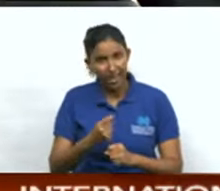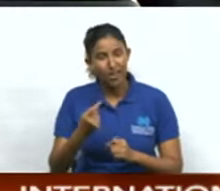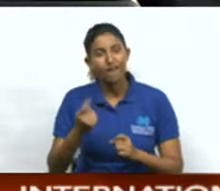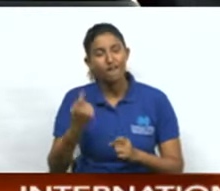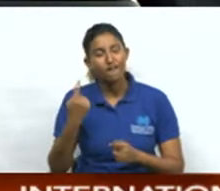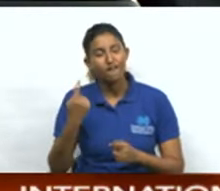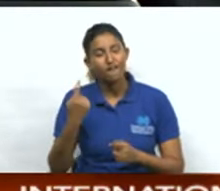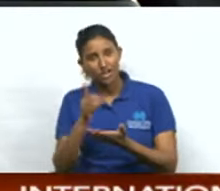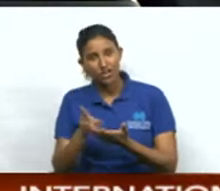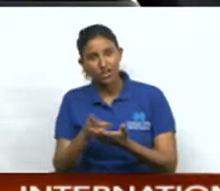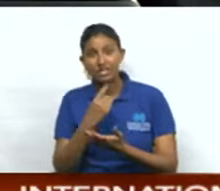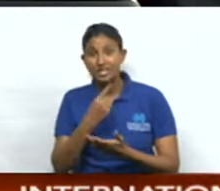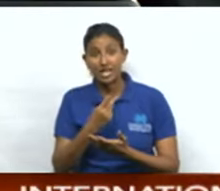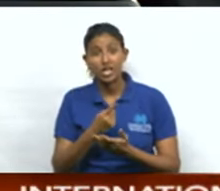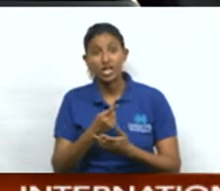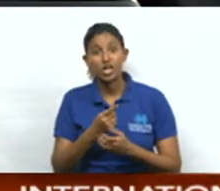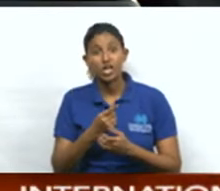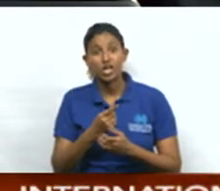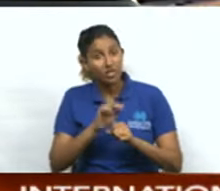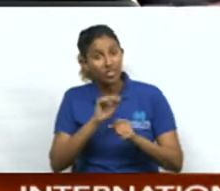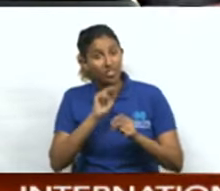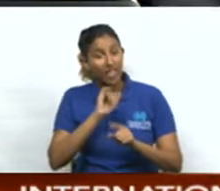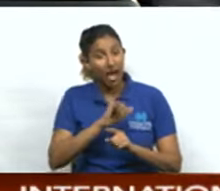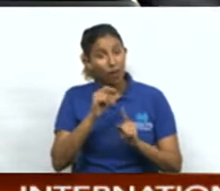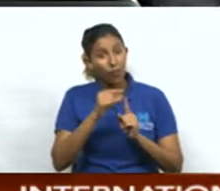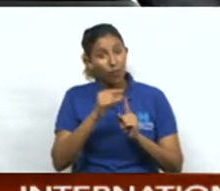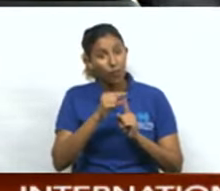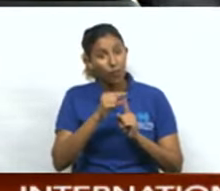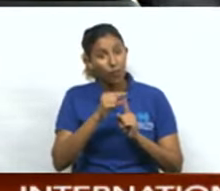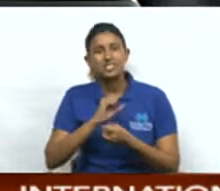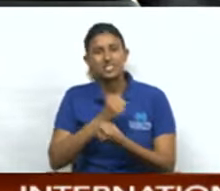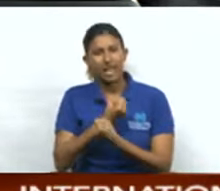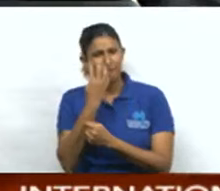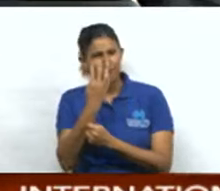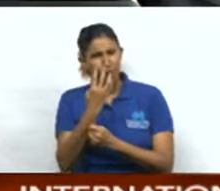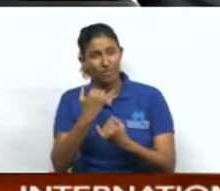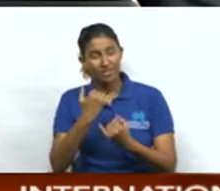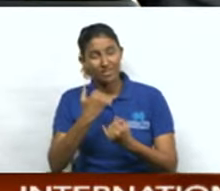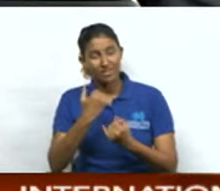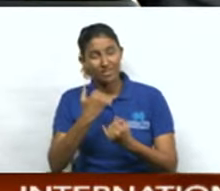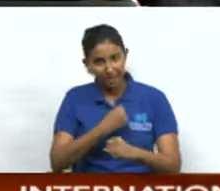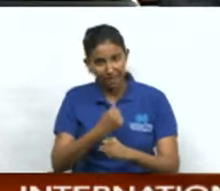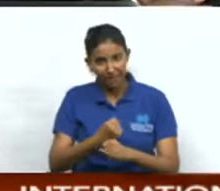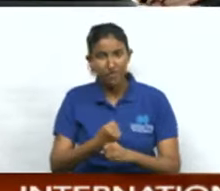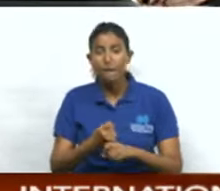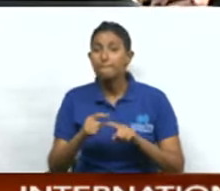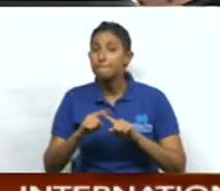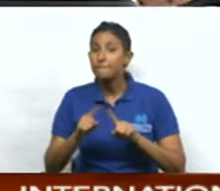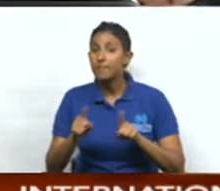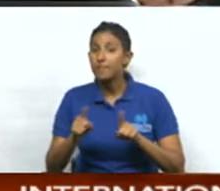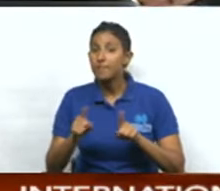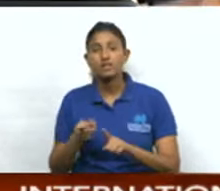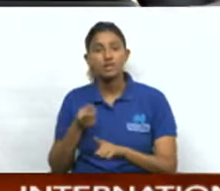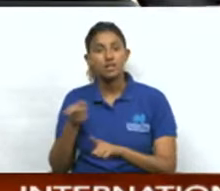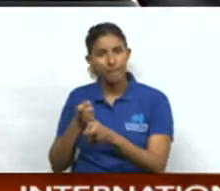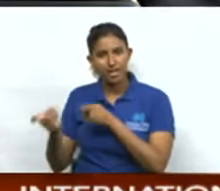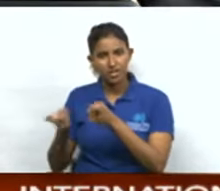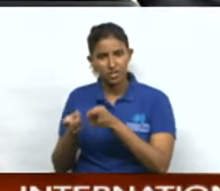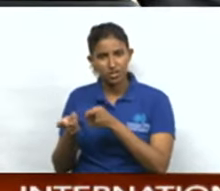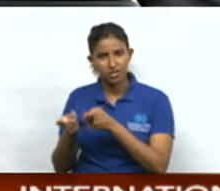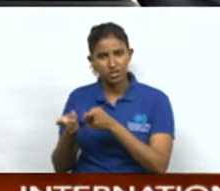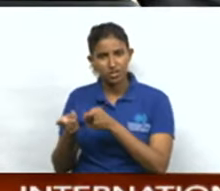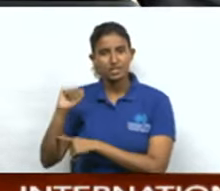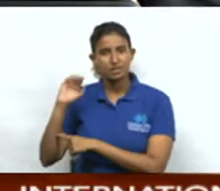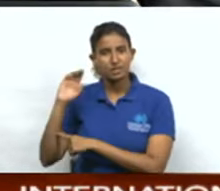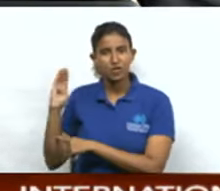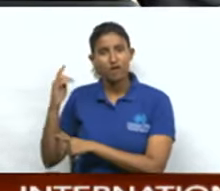from ultra-processed to ULEZ. But Collins managing director Alex Beecroft said AI had been the talking point